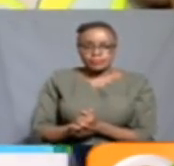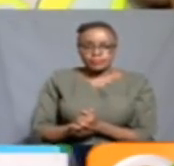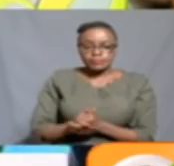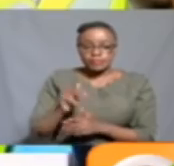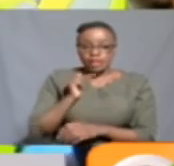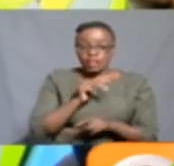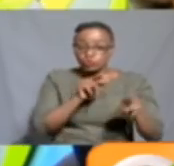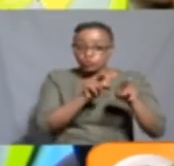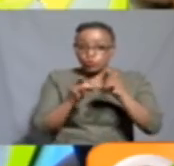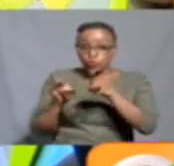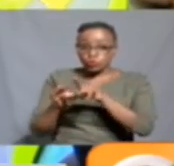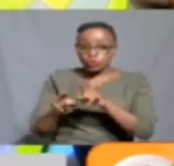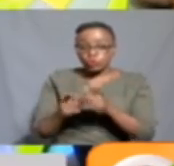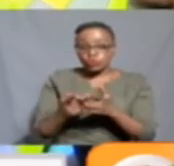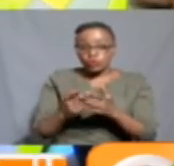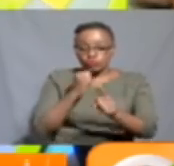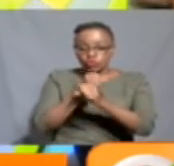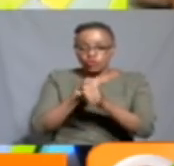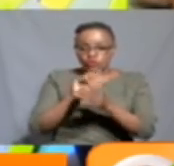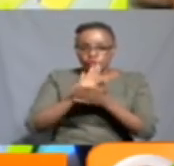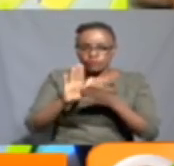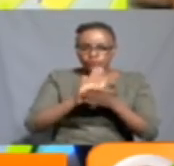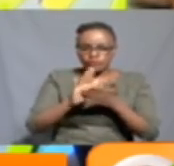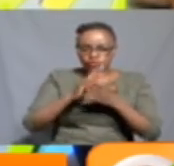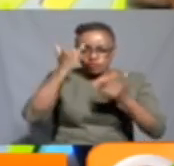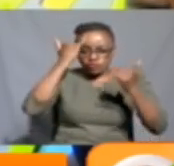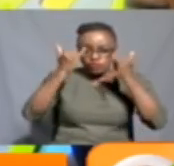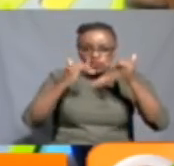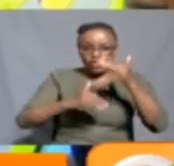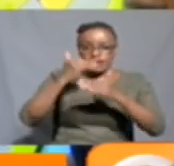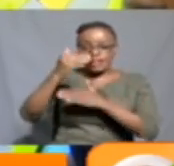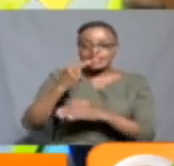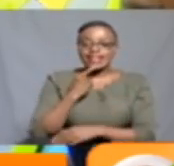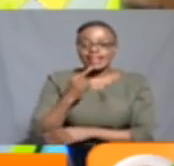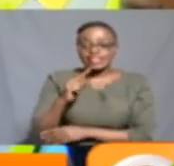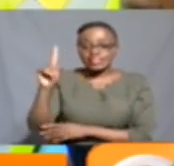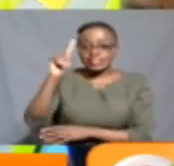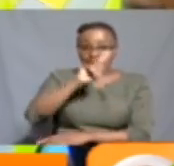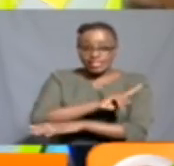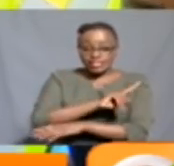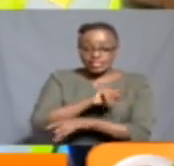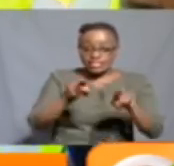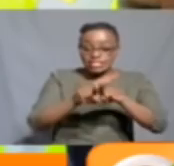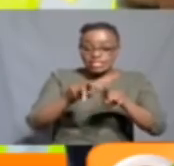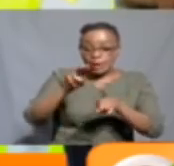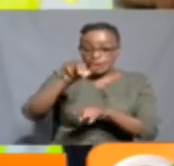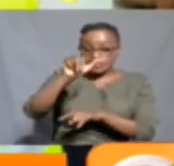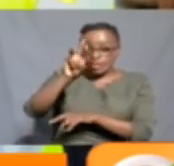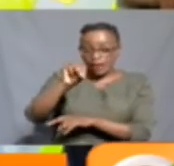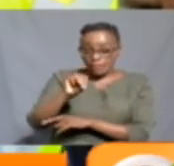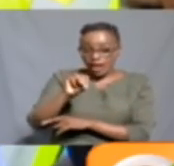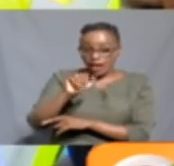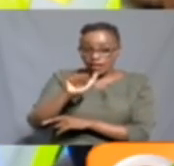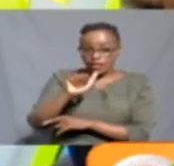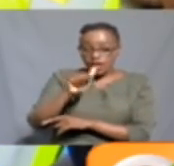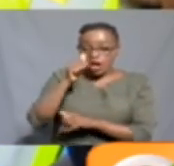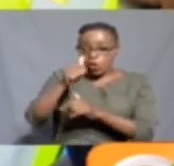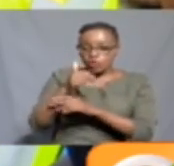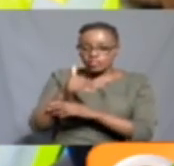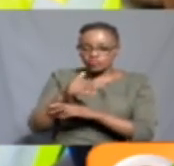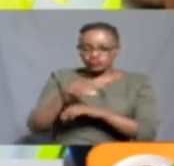We have also launched a rapid result initiative for the next 100 days as NEMA, which is